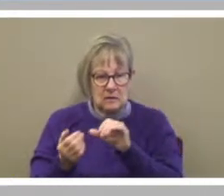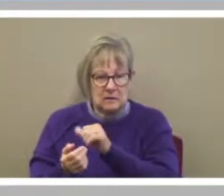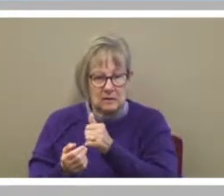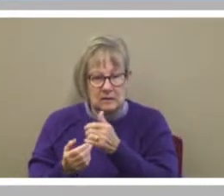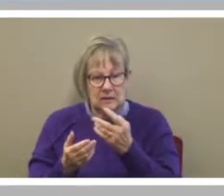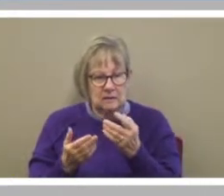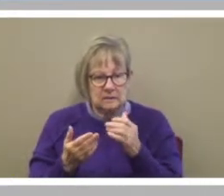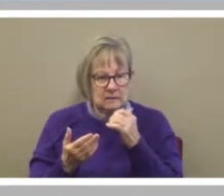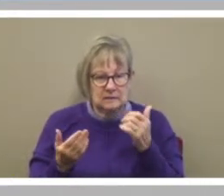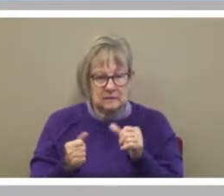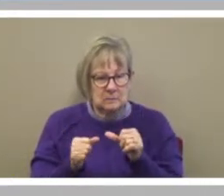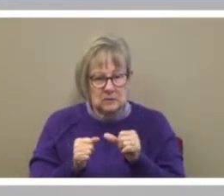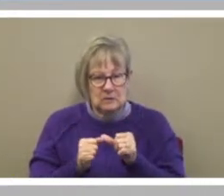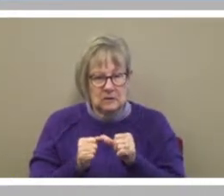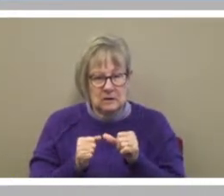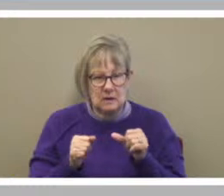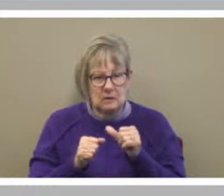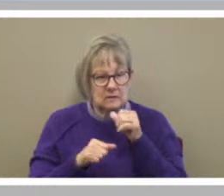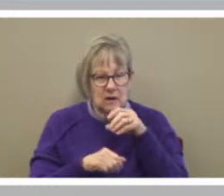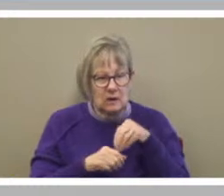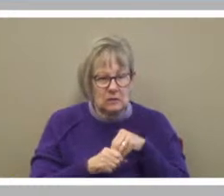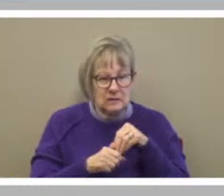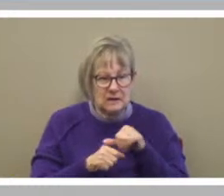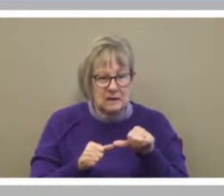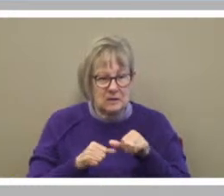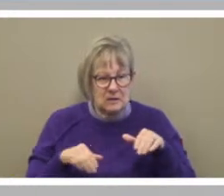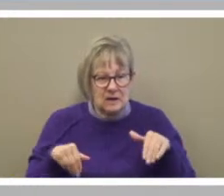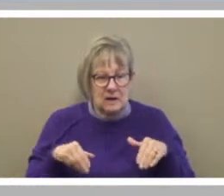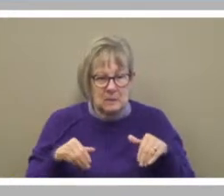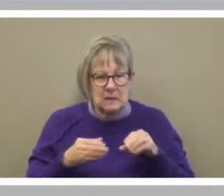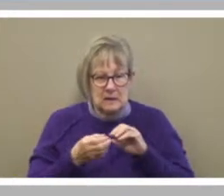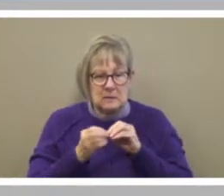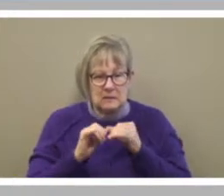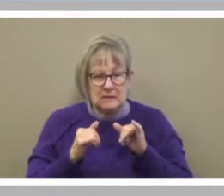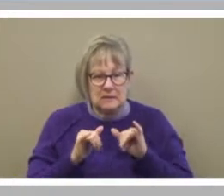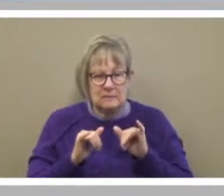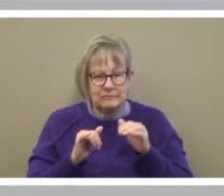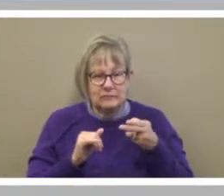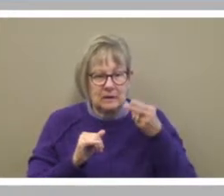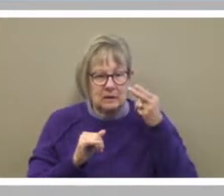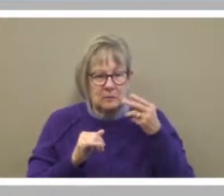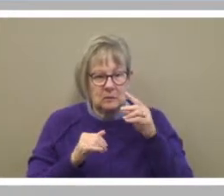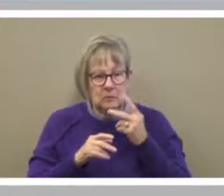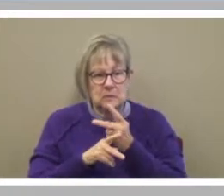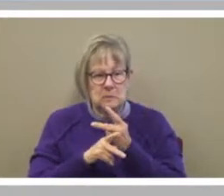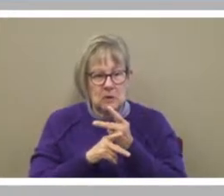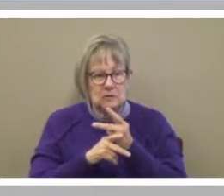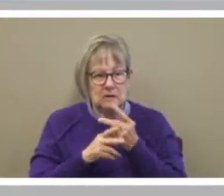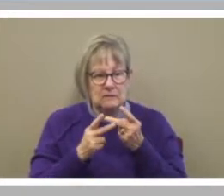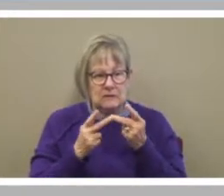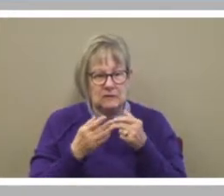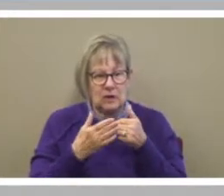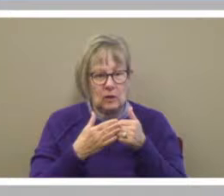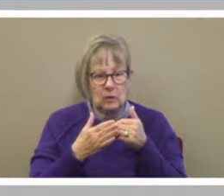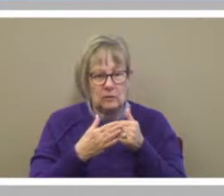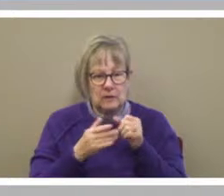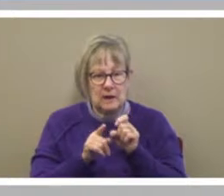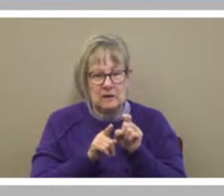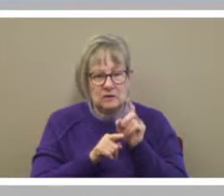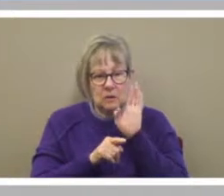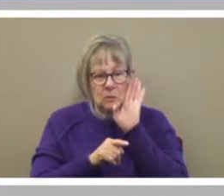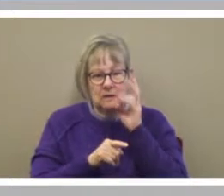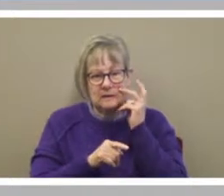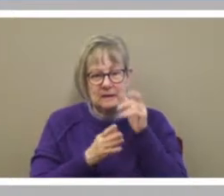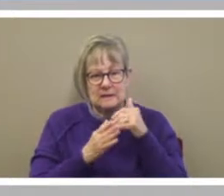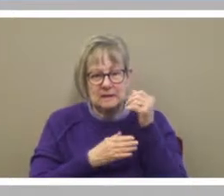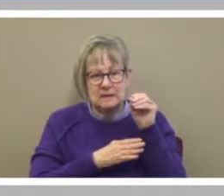that optimization area yet, but those numbers are still fairly high. But that is something that we're going to be monitoring very, very closely. And as you'll see in the next